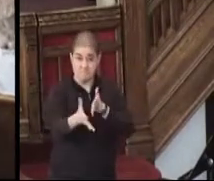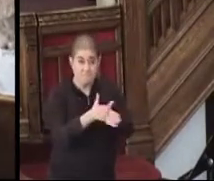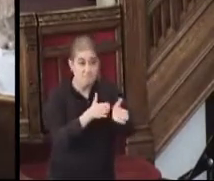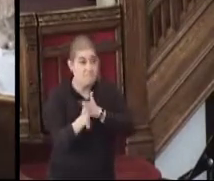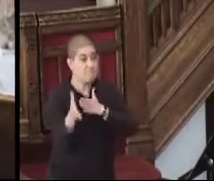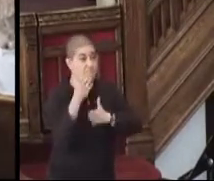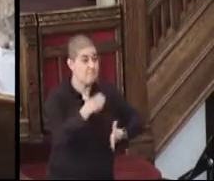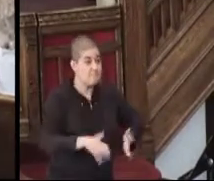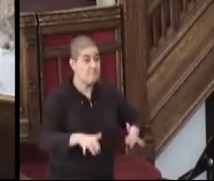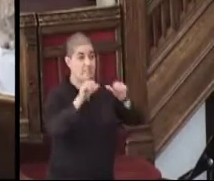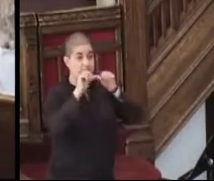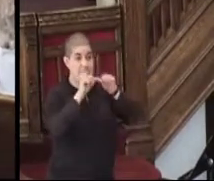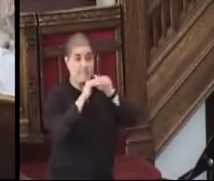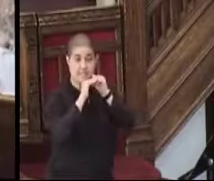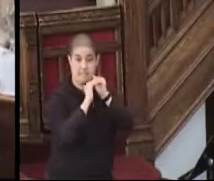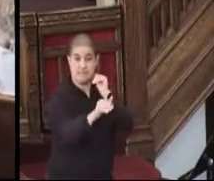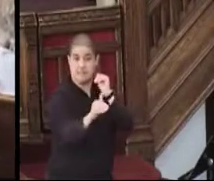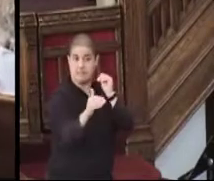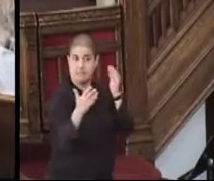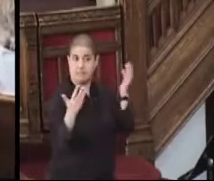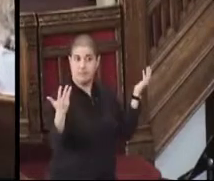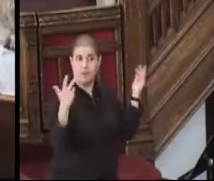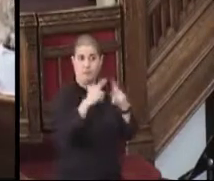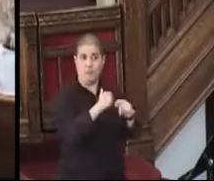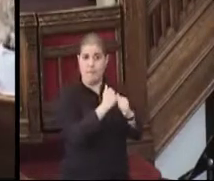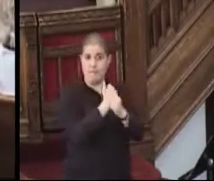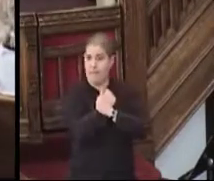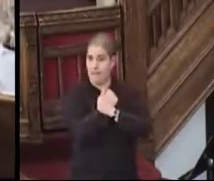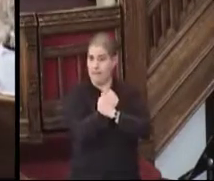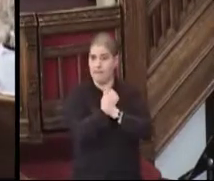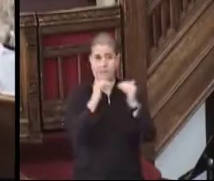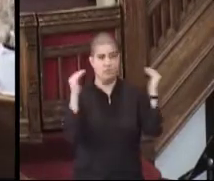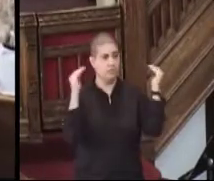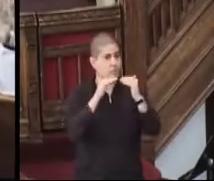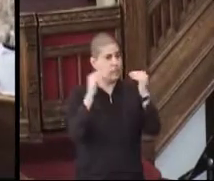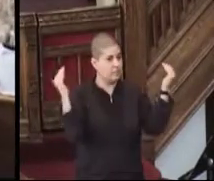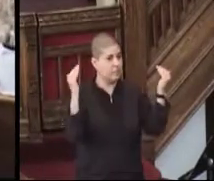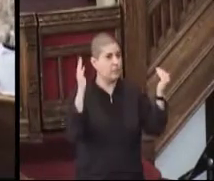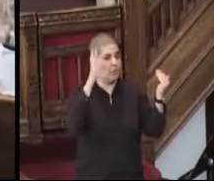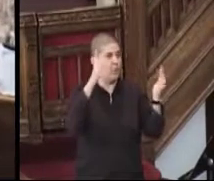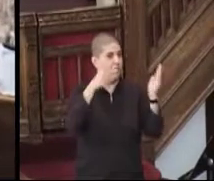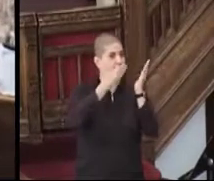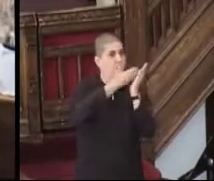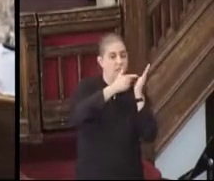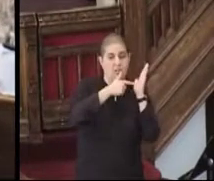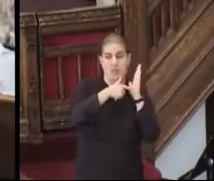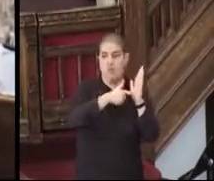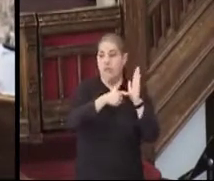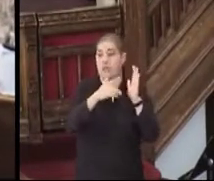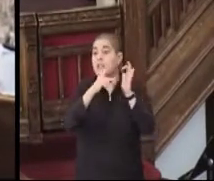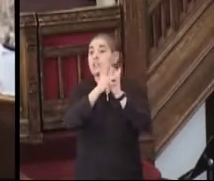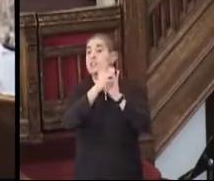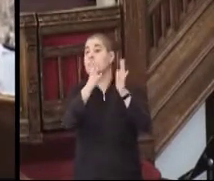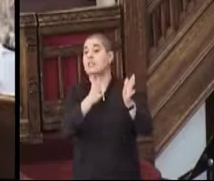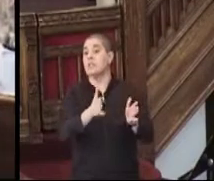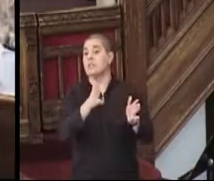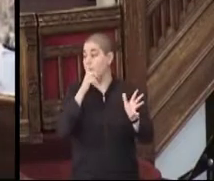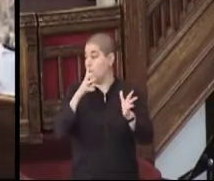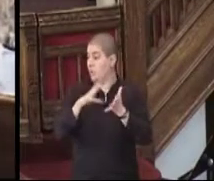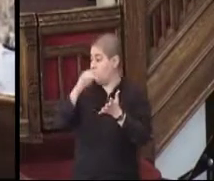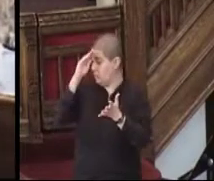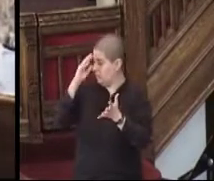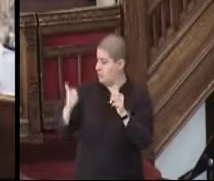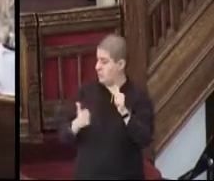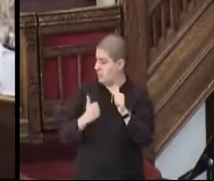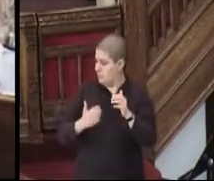that consistently out of love and justice. Jesus said to those early disciples, come and